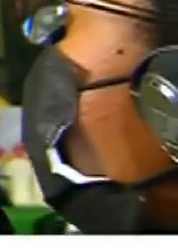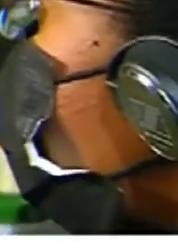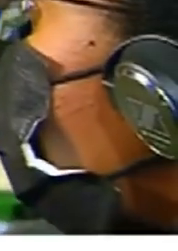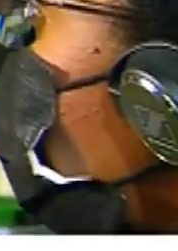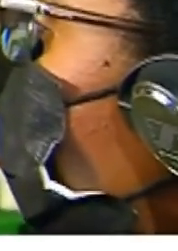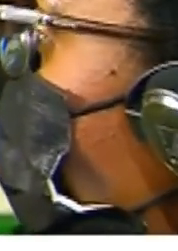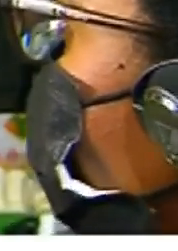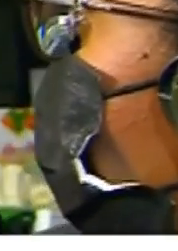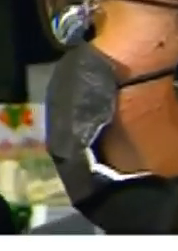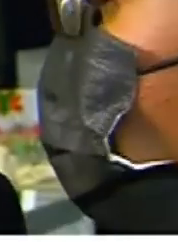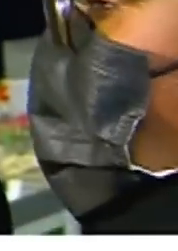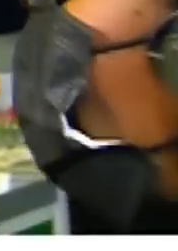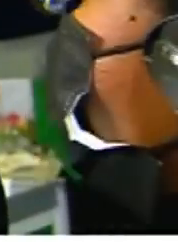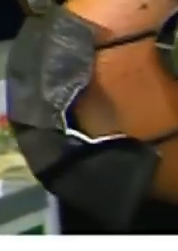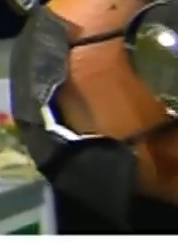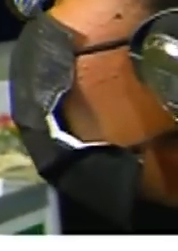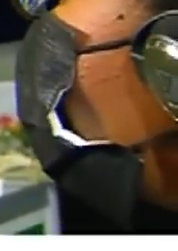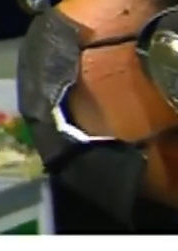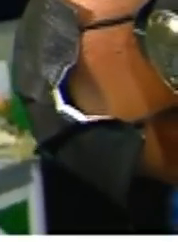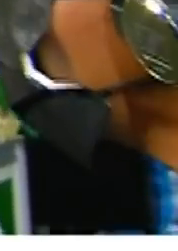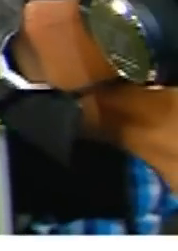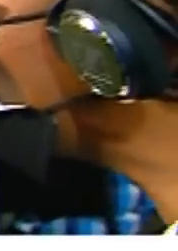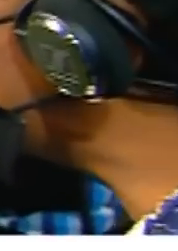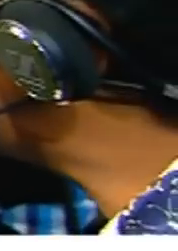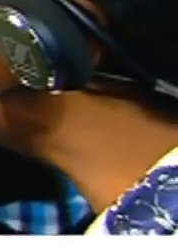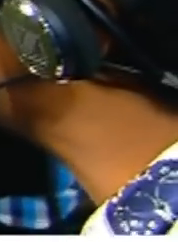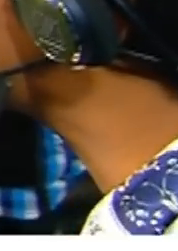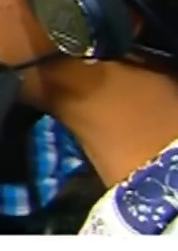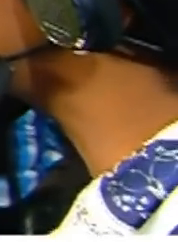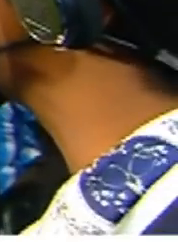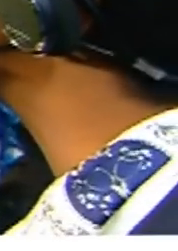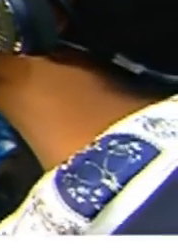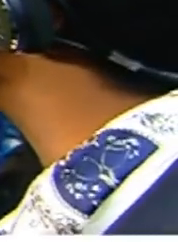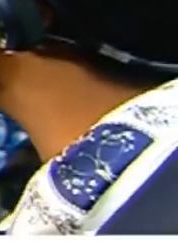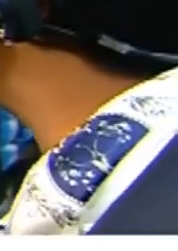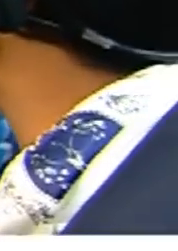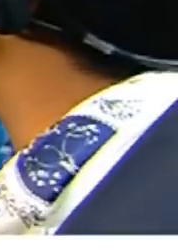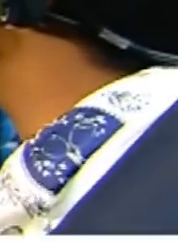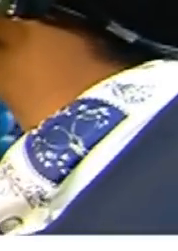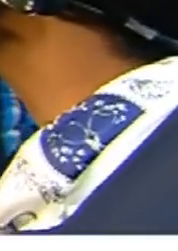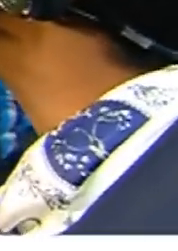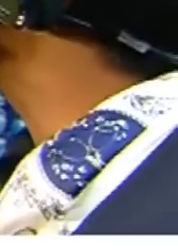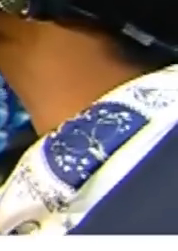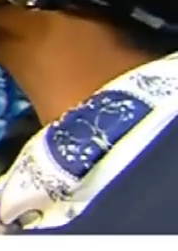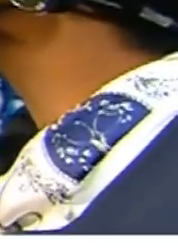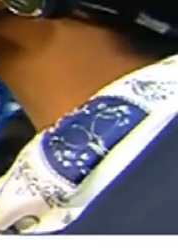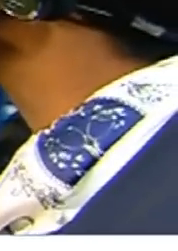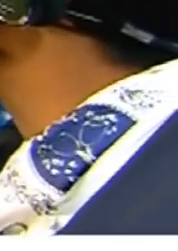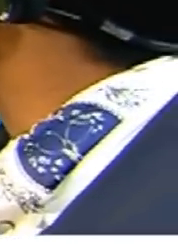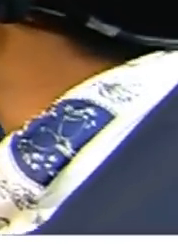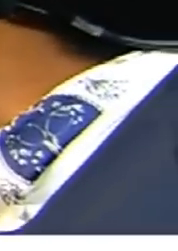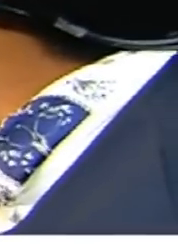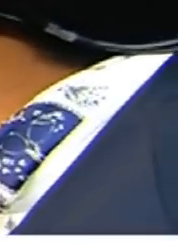you lose it, you're gone. It's downward spiral. What guarantees do you have in terms